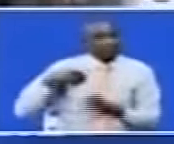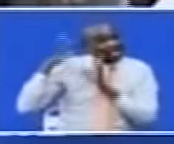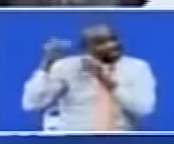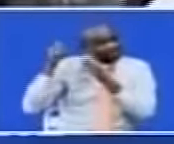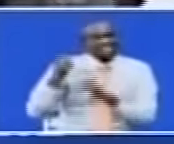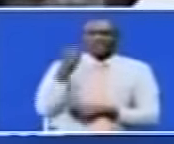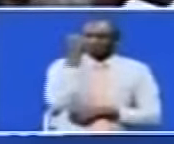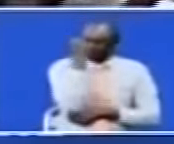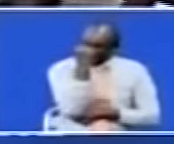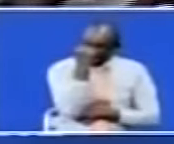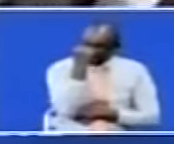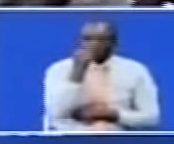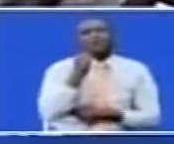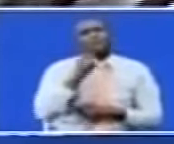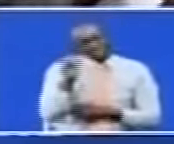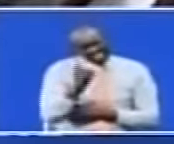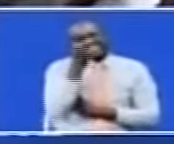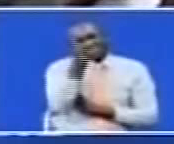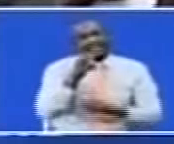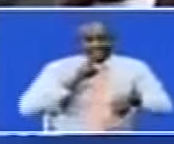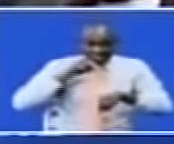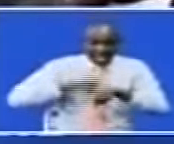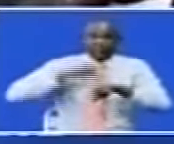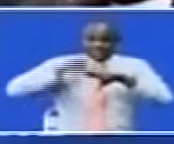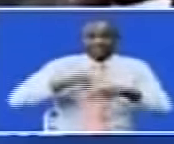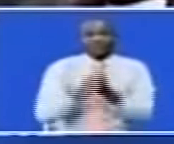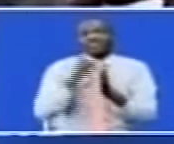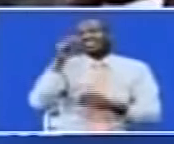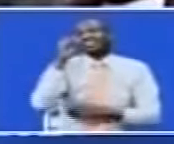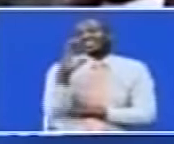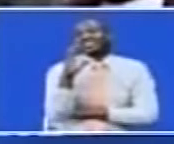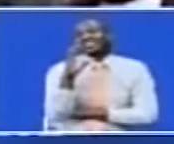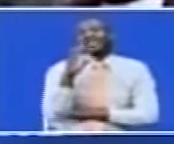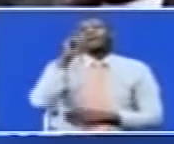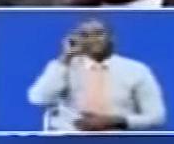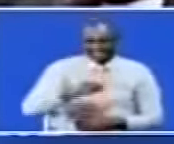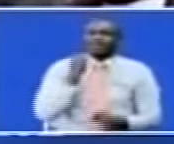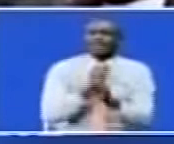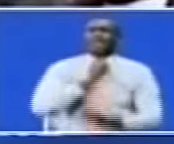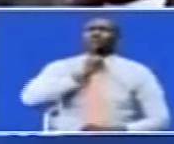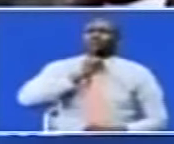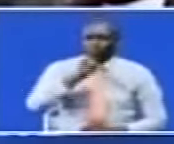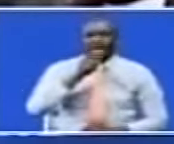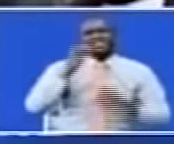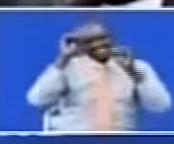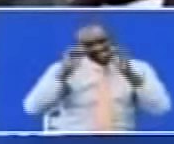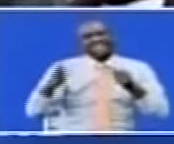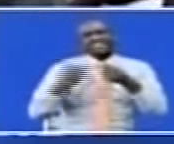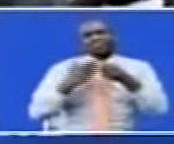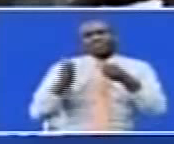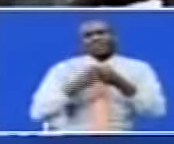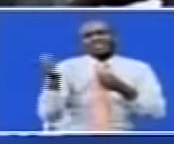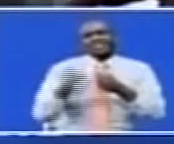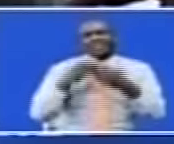the first five minutes of sitting at the Teacher Service Commission to be assured that teachers have been paid their